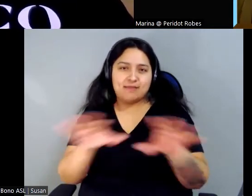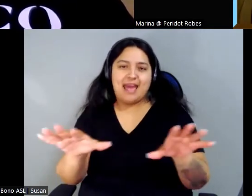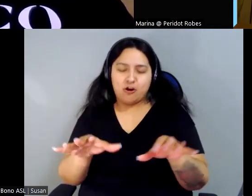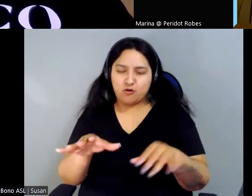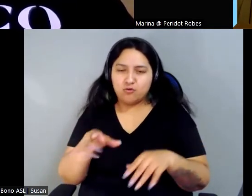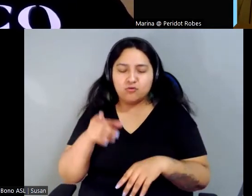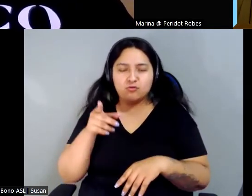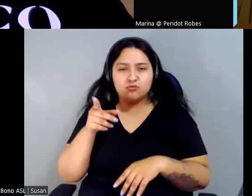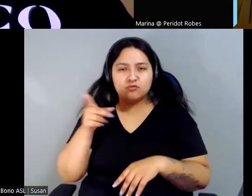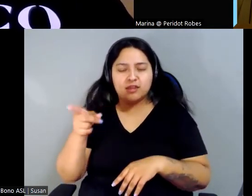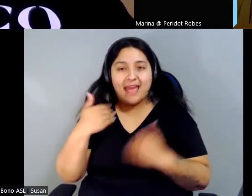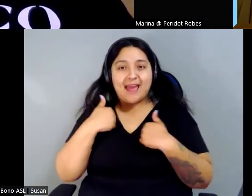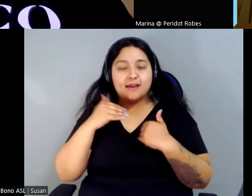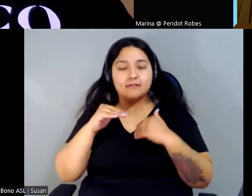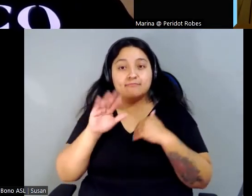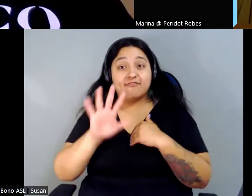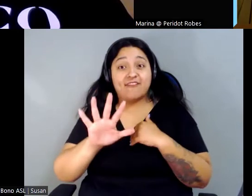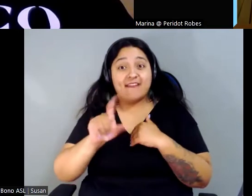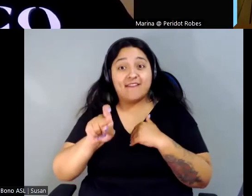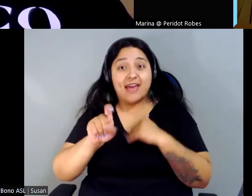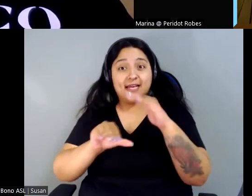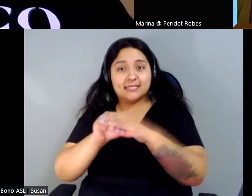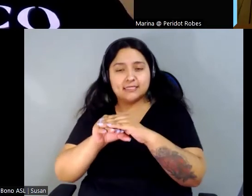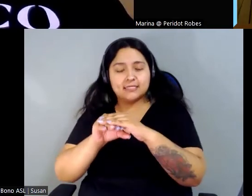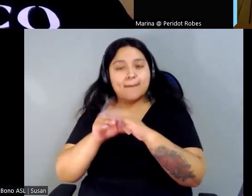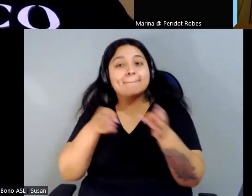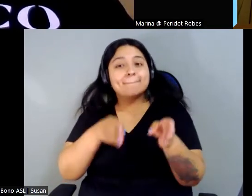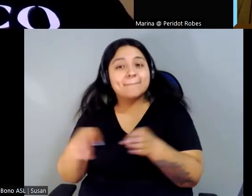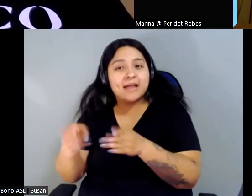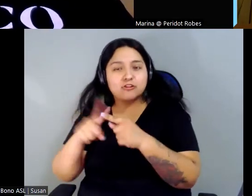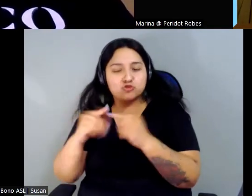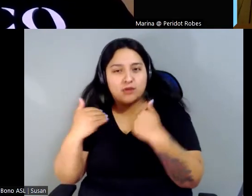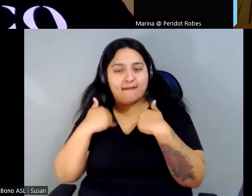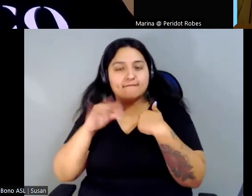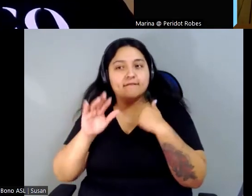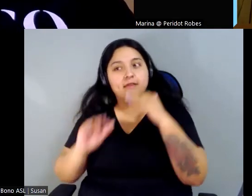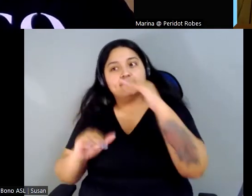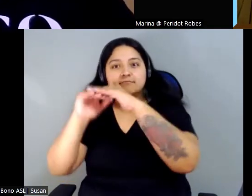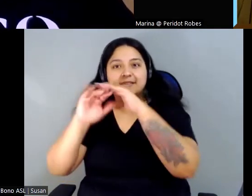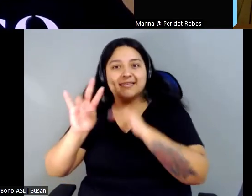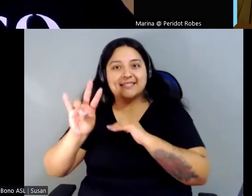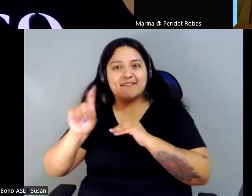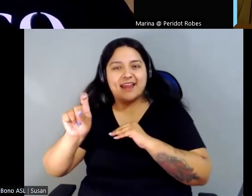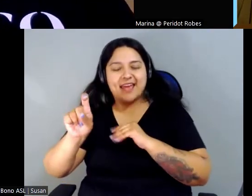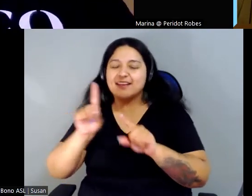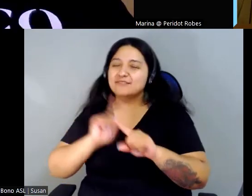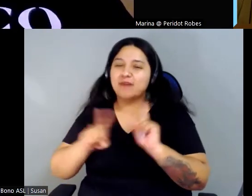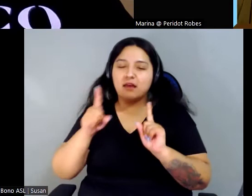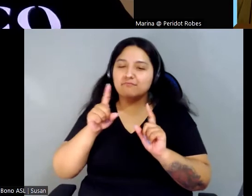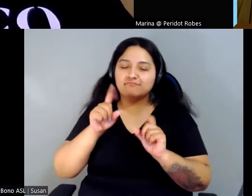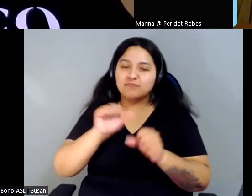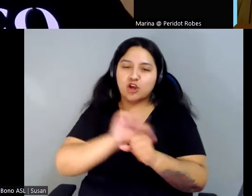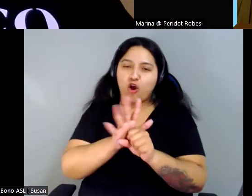Okay. I would have loved to see that. I don't know what happened, but yeah, it was right before New York locked down for COVID.